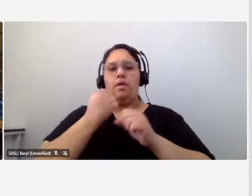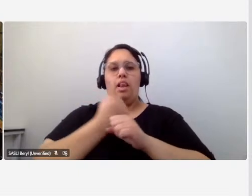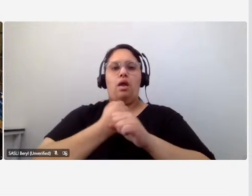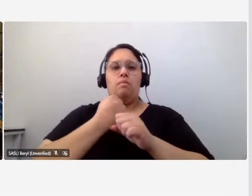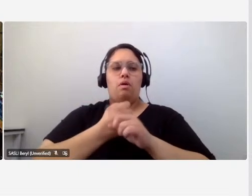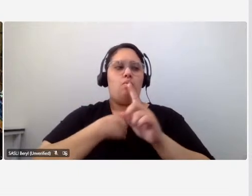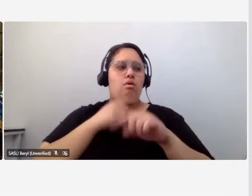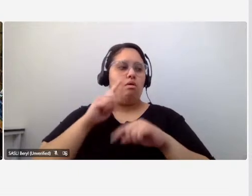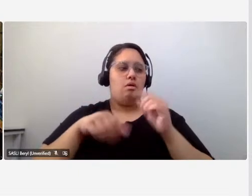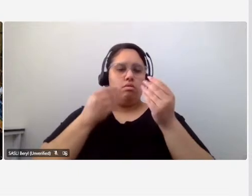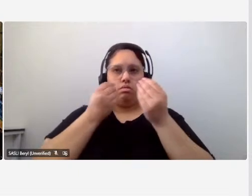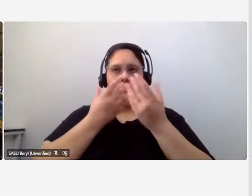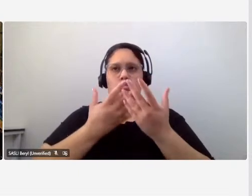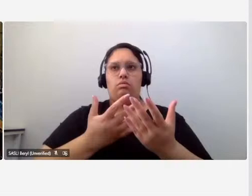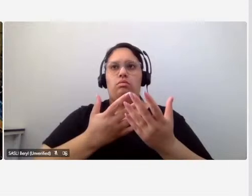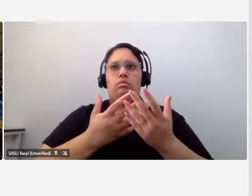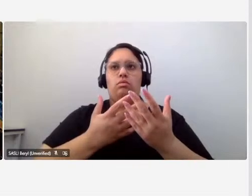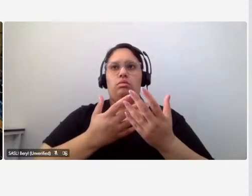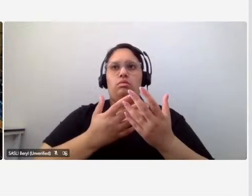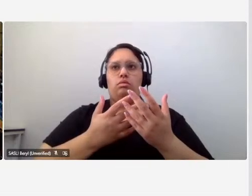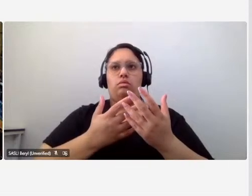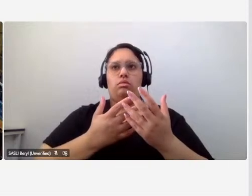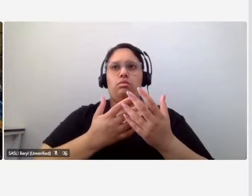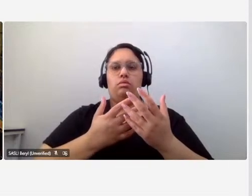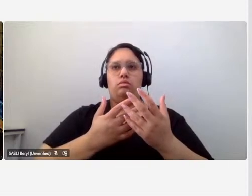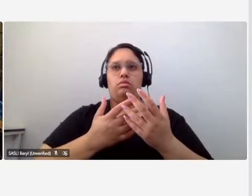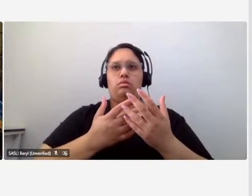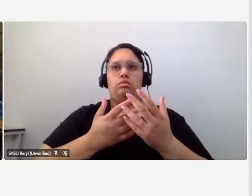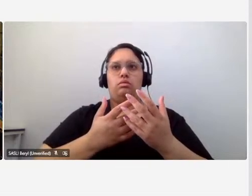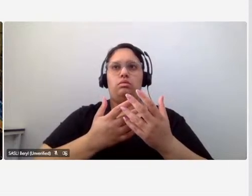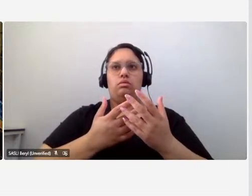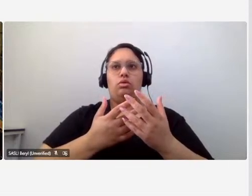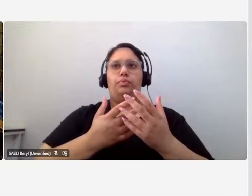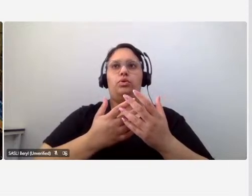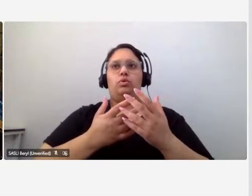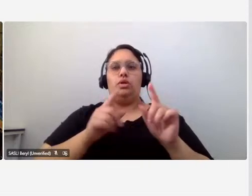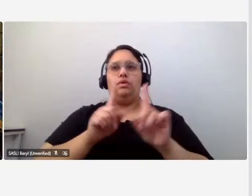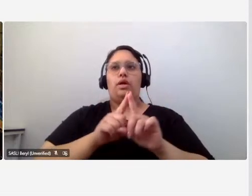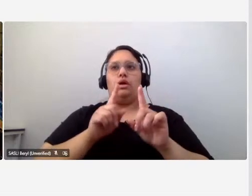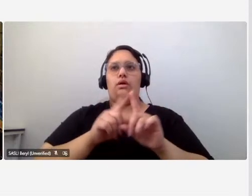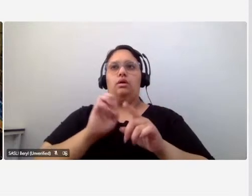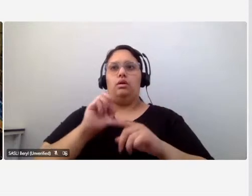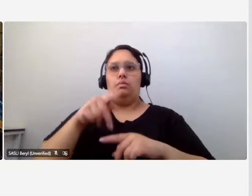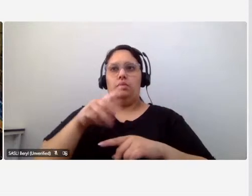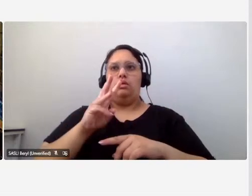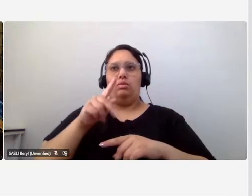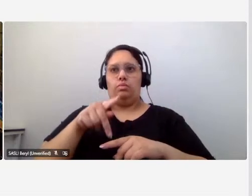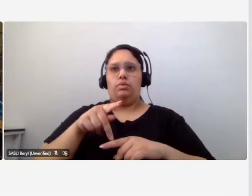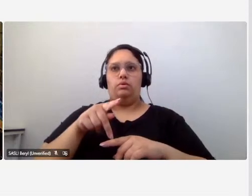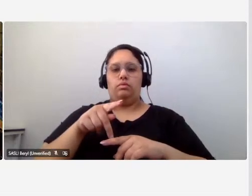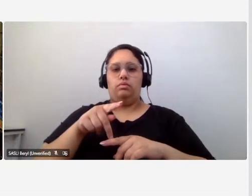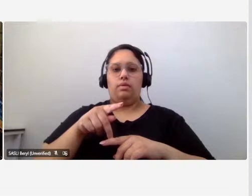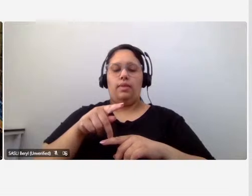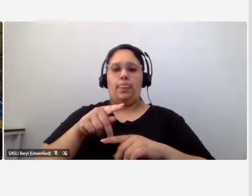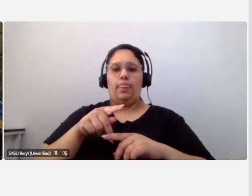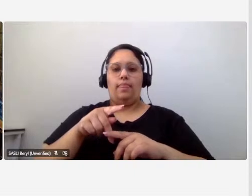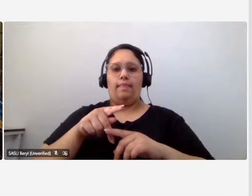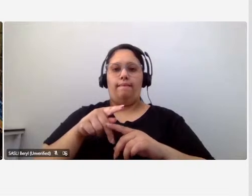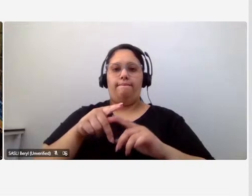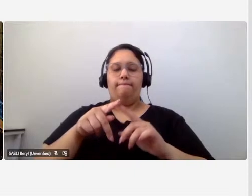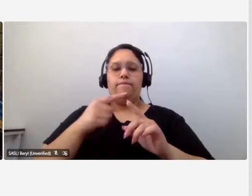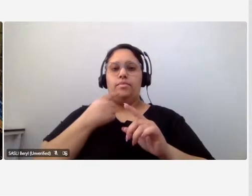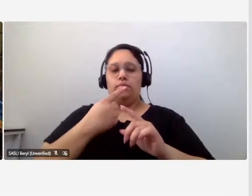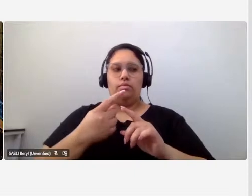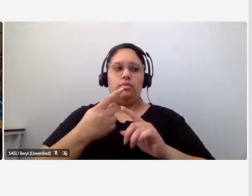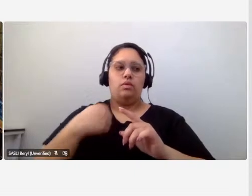you could not indicate as to how long have these EPWP been there, because EPWP workers, in as much as we will say,